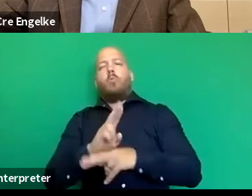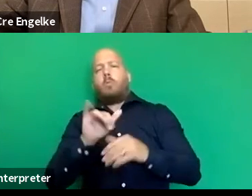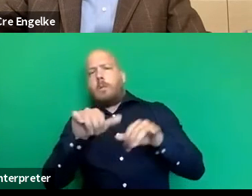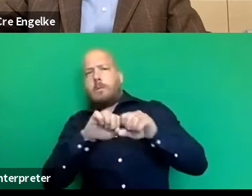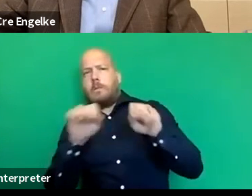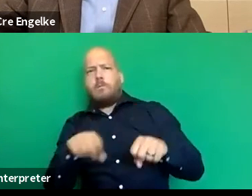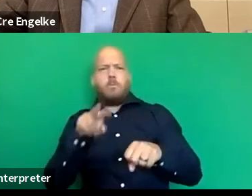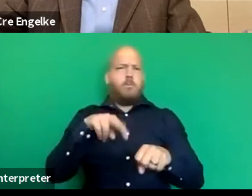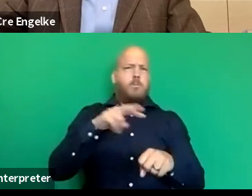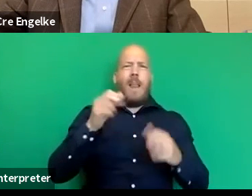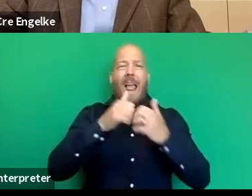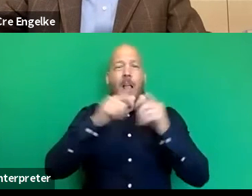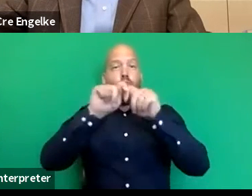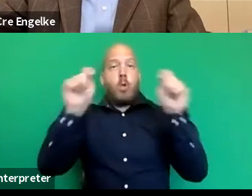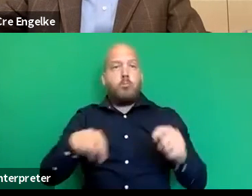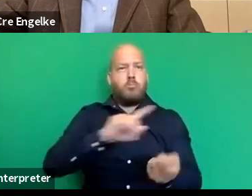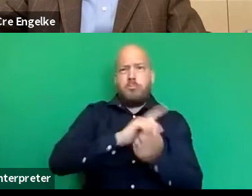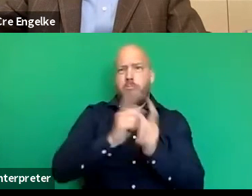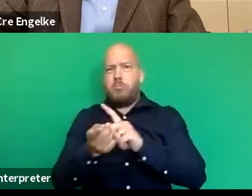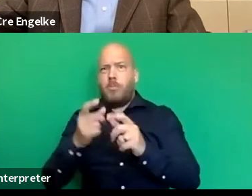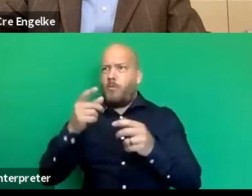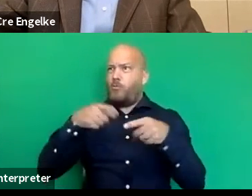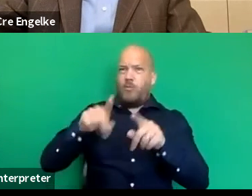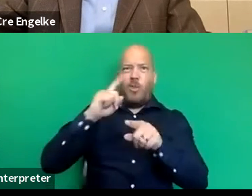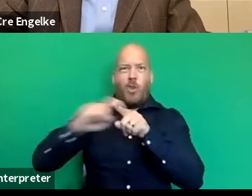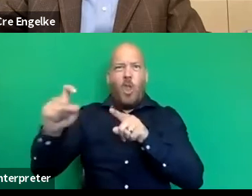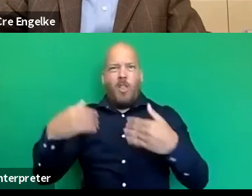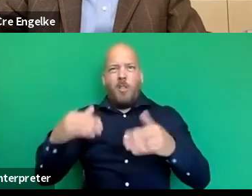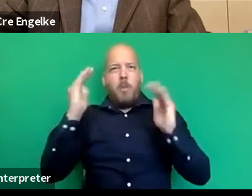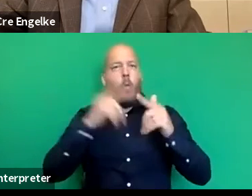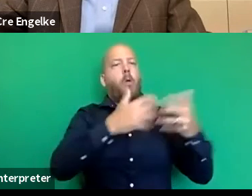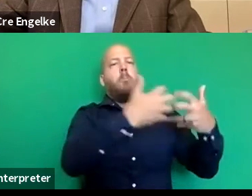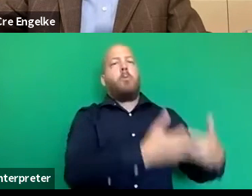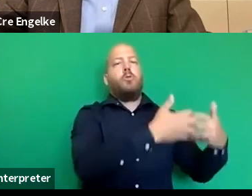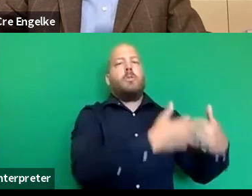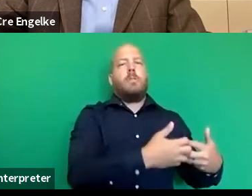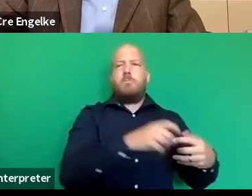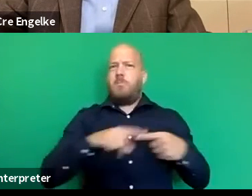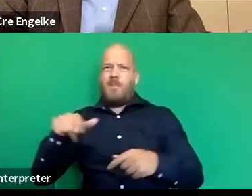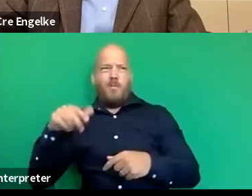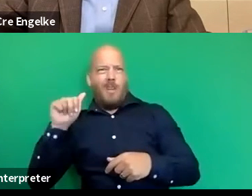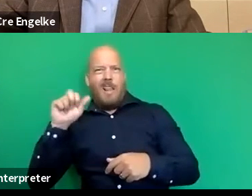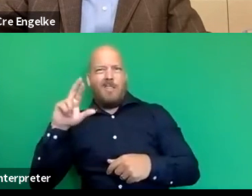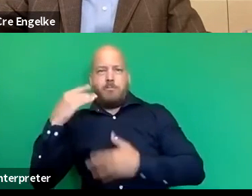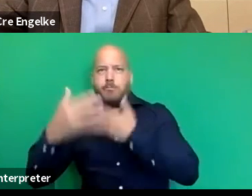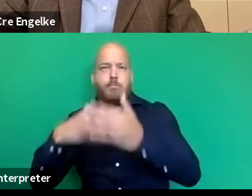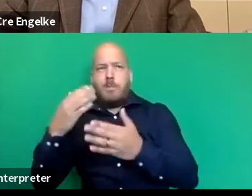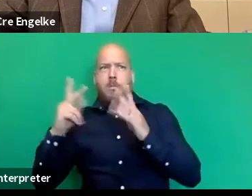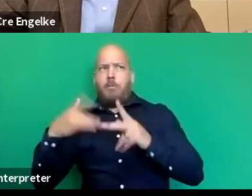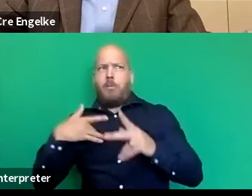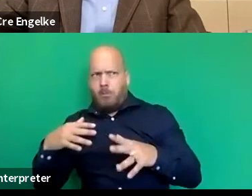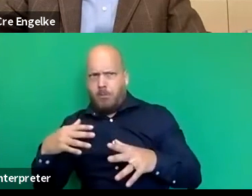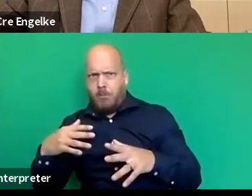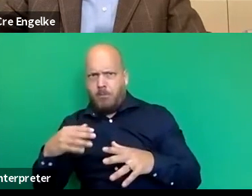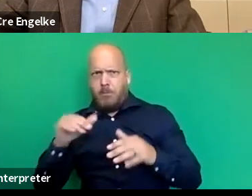understand that some of the hesitancy to use ASR for these purposes